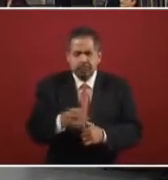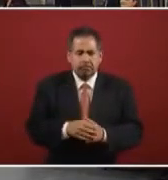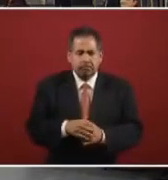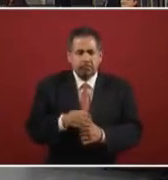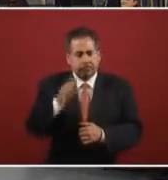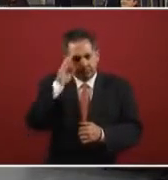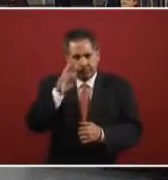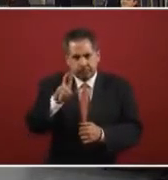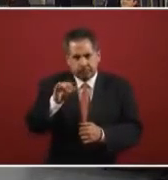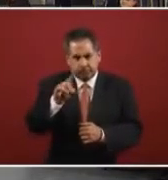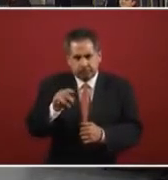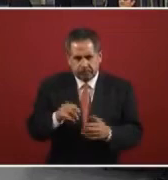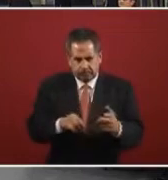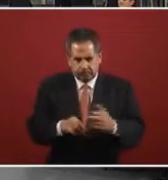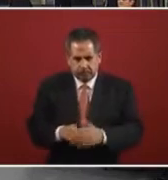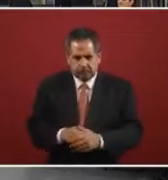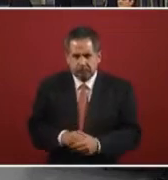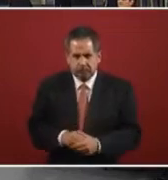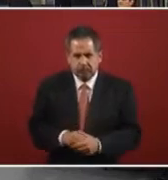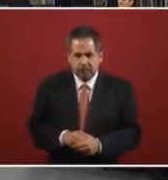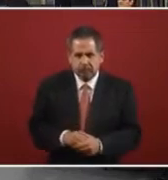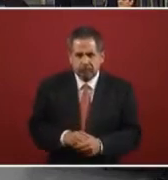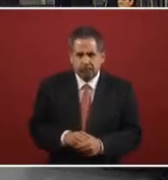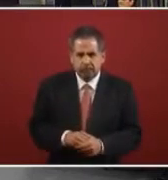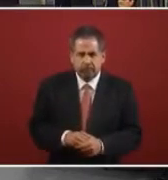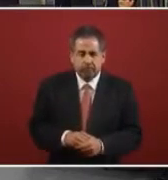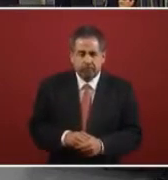Porfeco secretario, in order to finish. por favor.